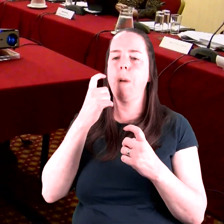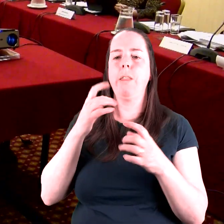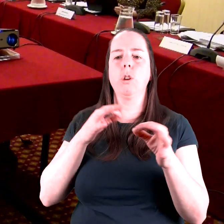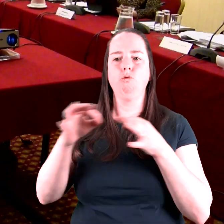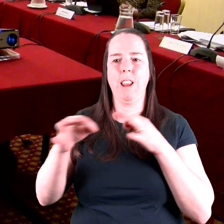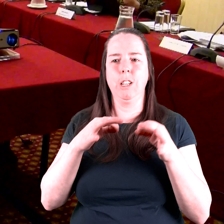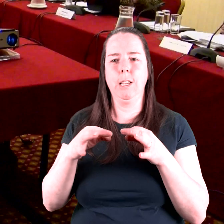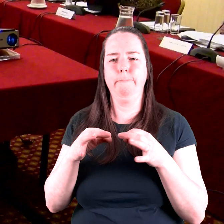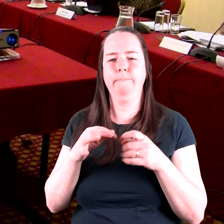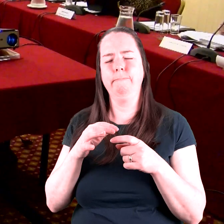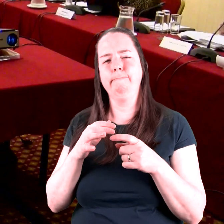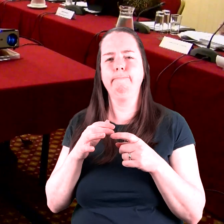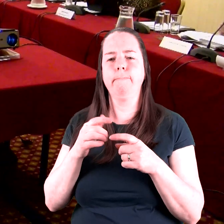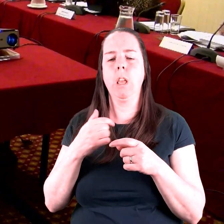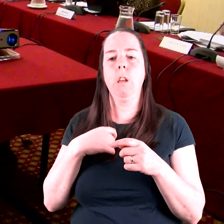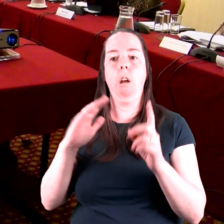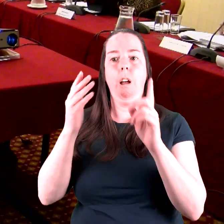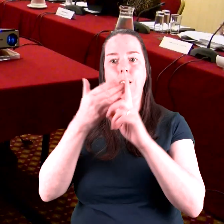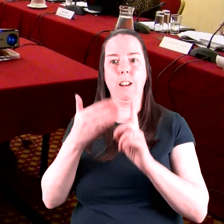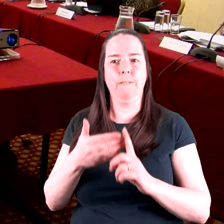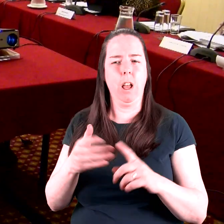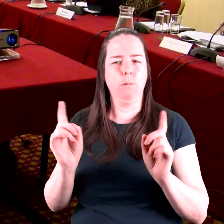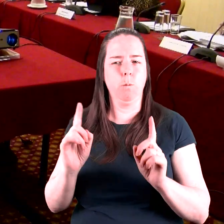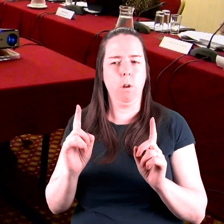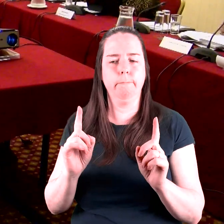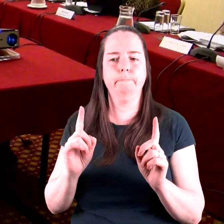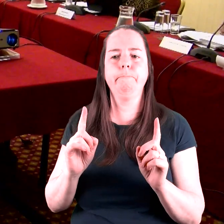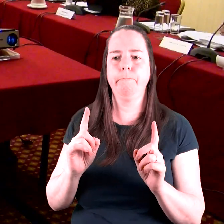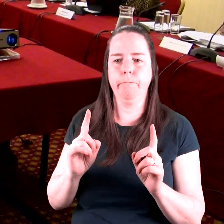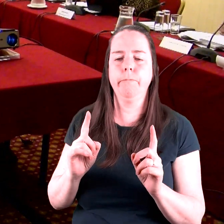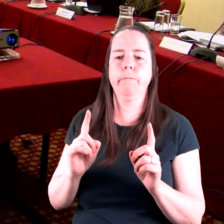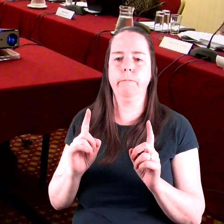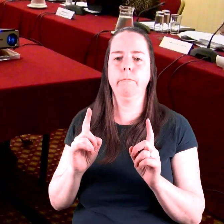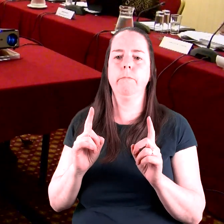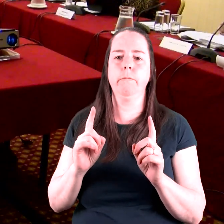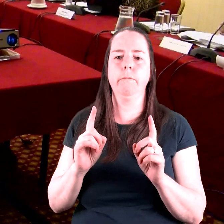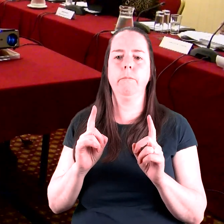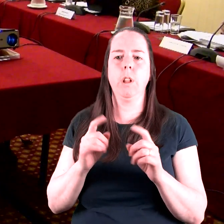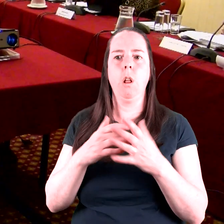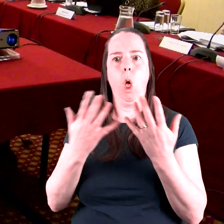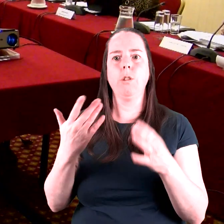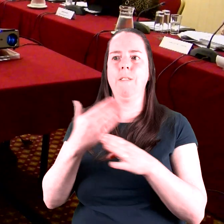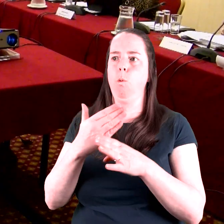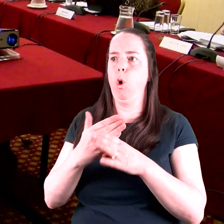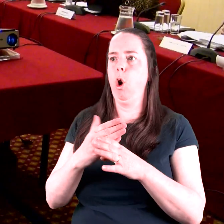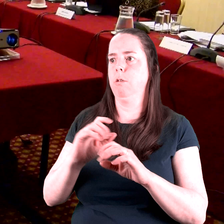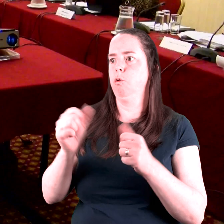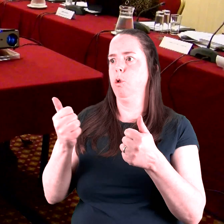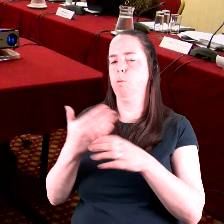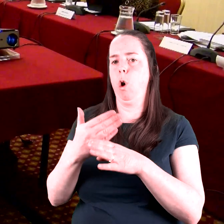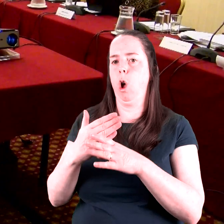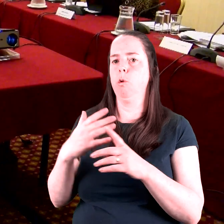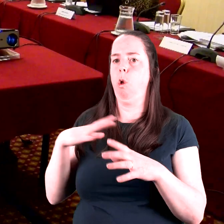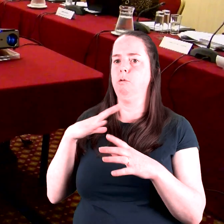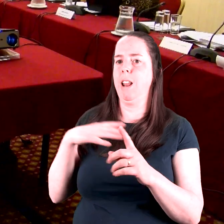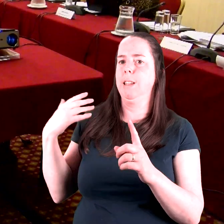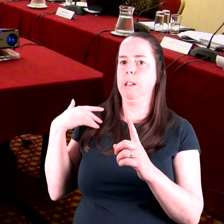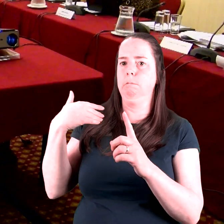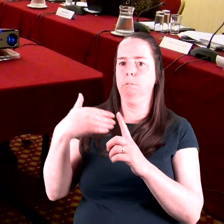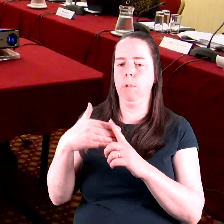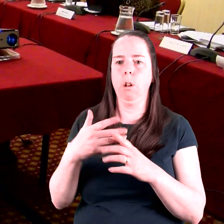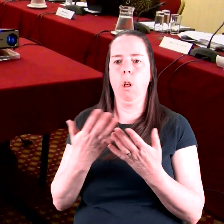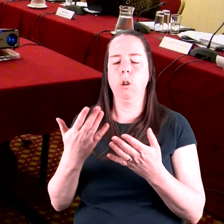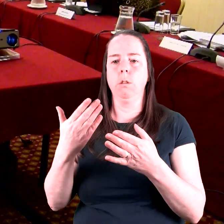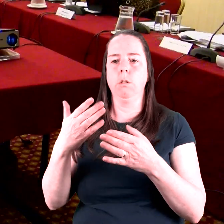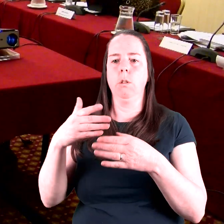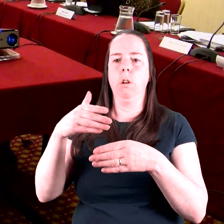the strategy, I suppose what it identified was that there's lots of good work going on already. So there's lots